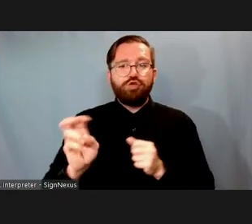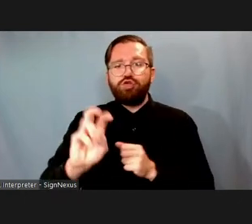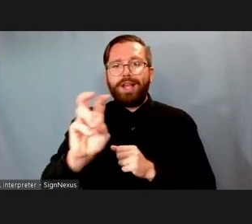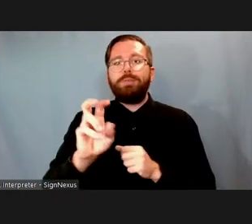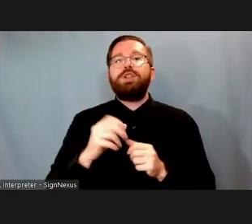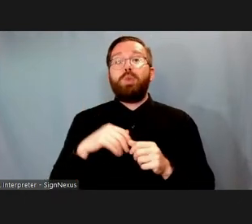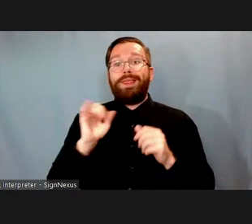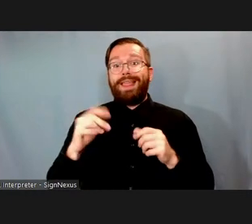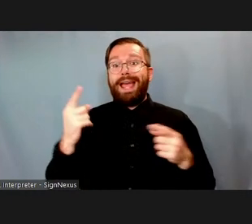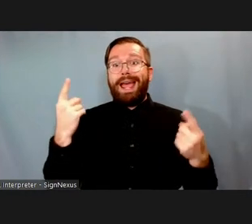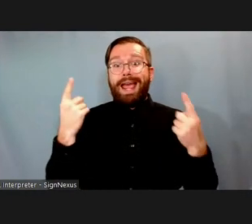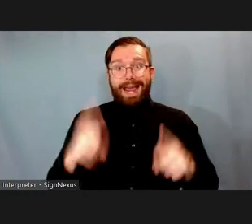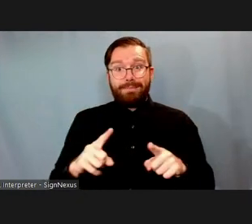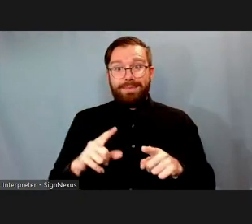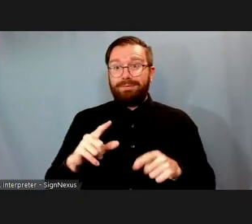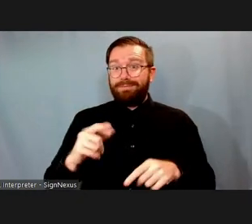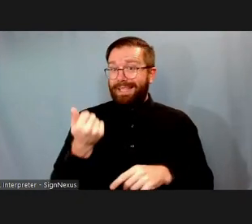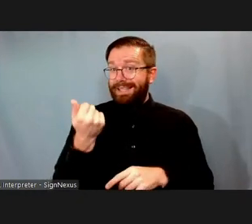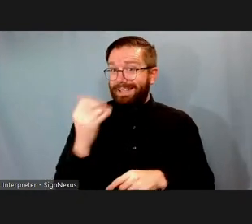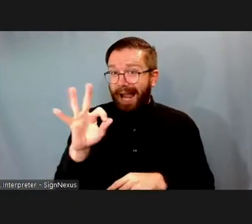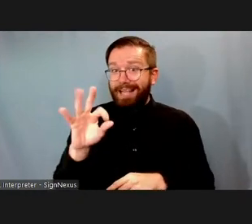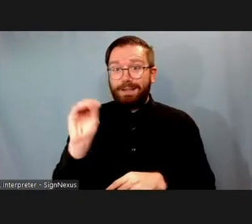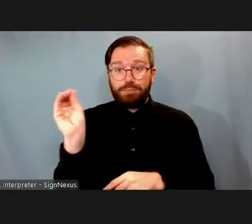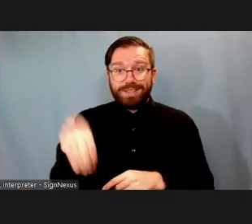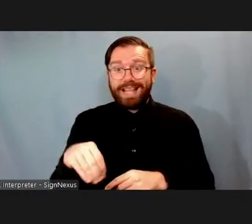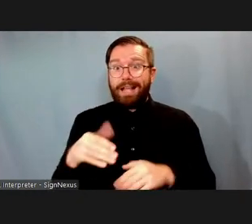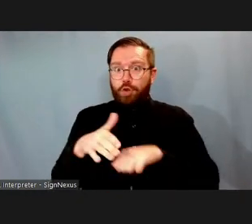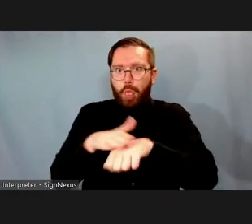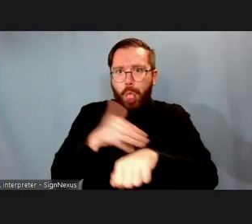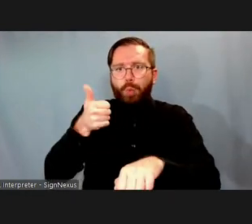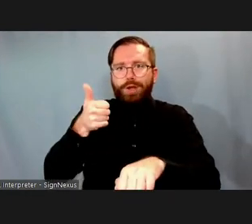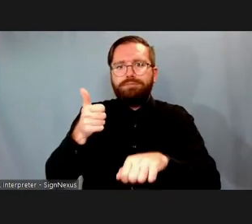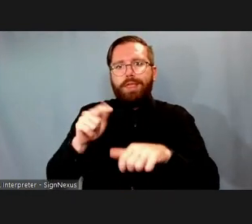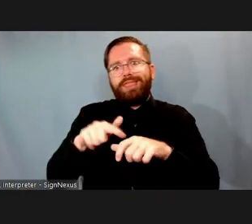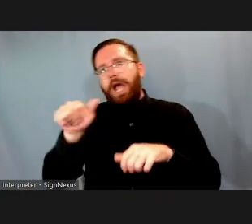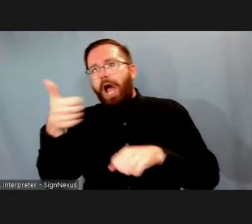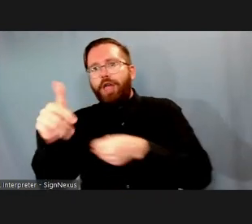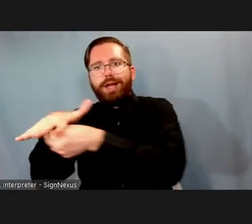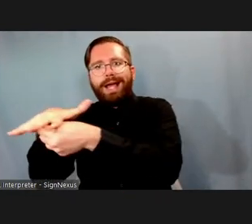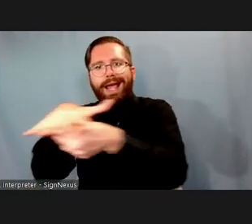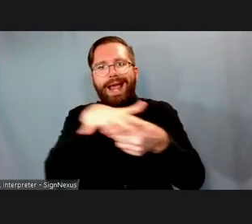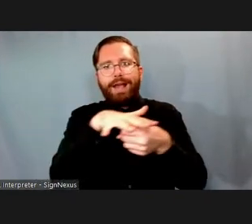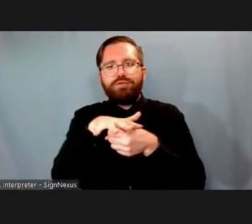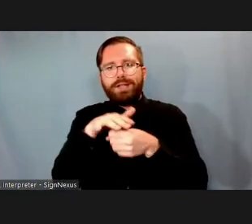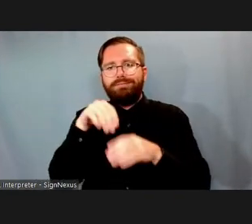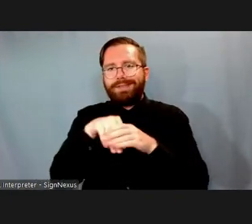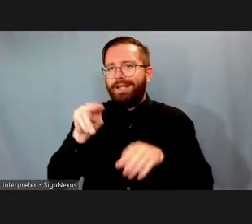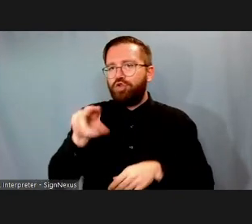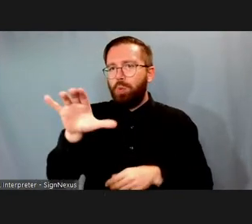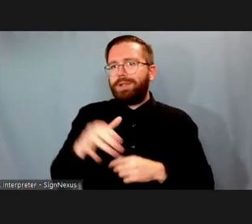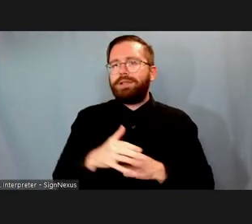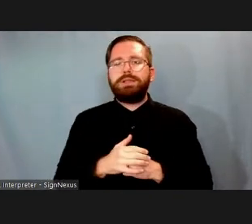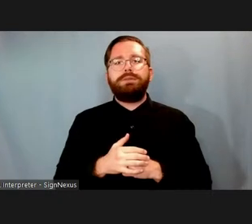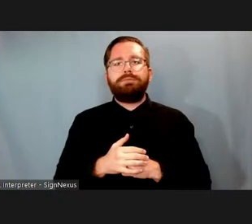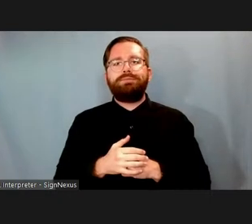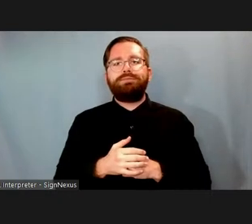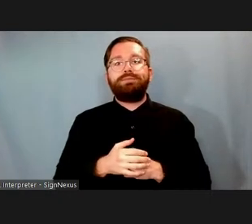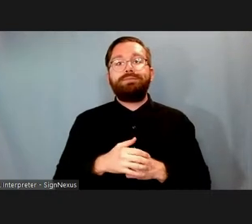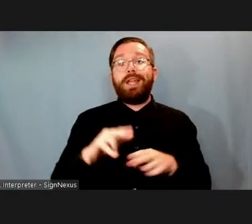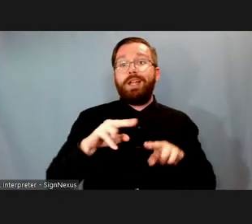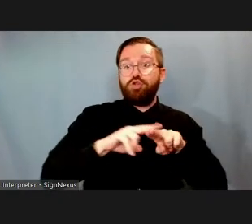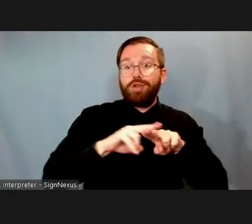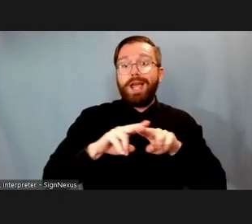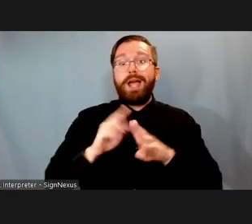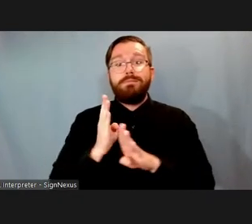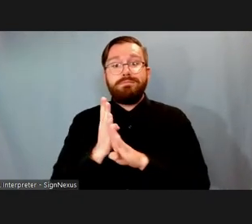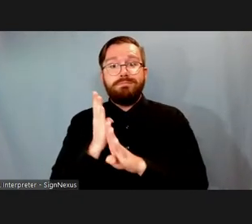19 slower than in the outer boroughs with respect to mta subway rail and bus systems they need to be repaired and